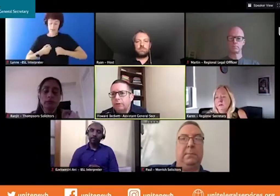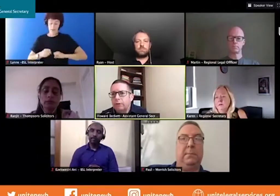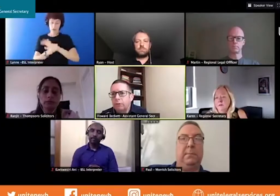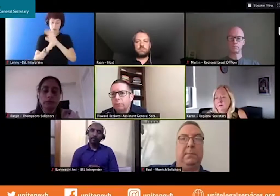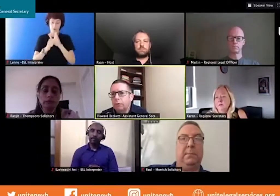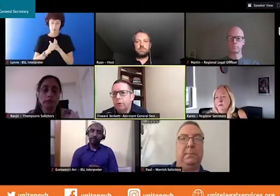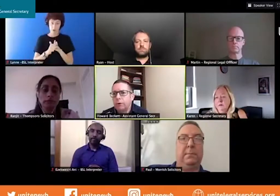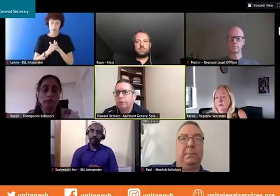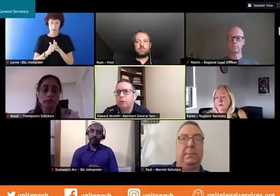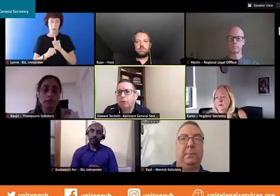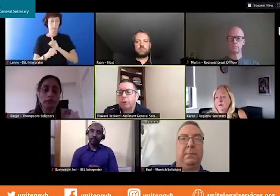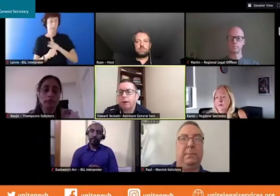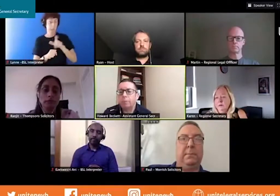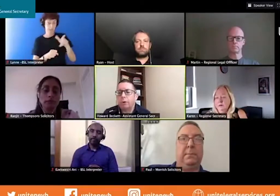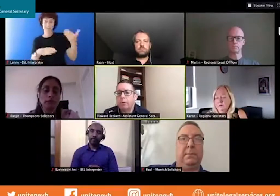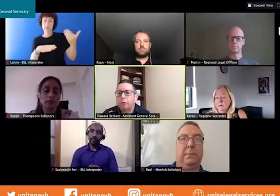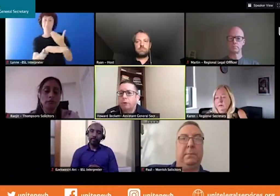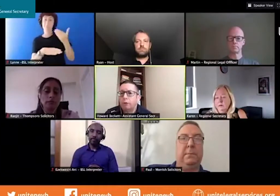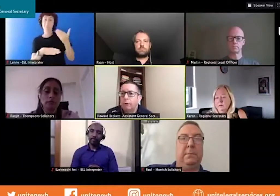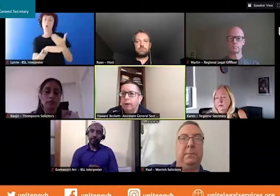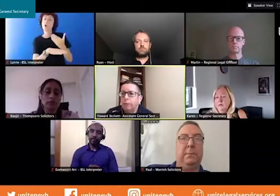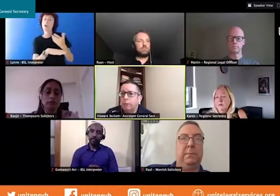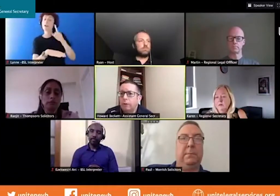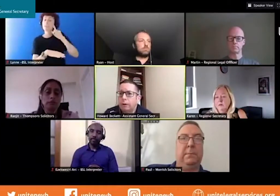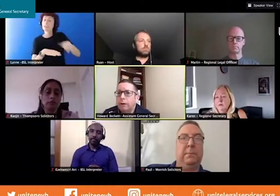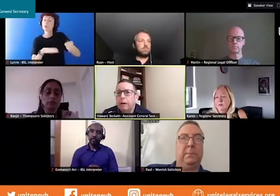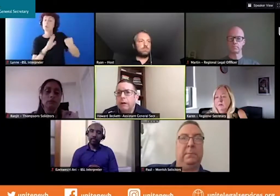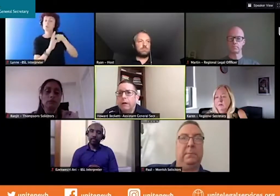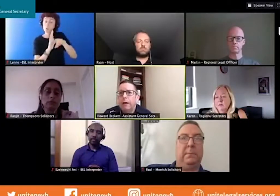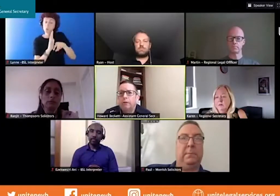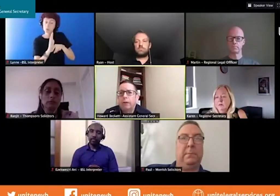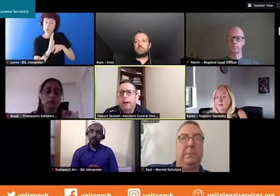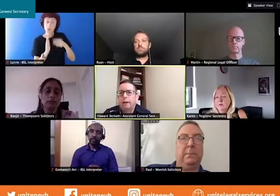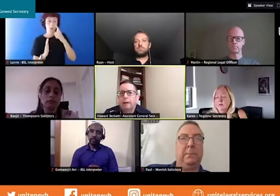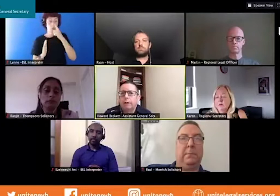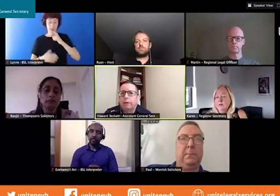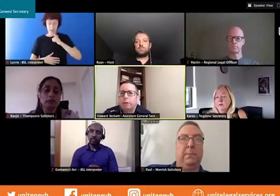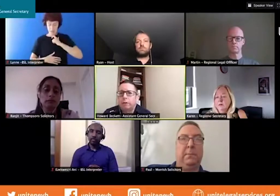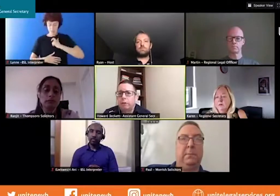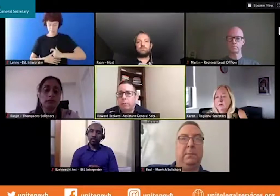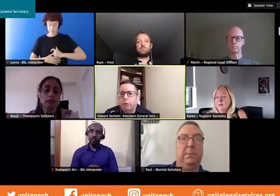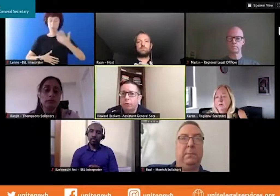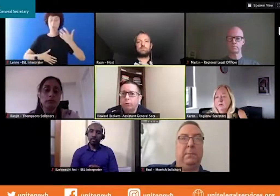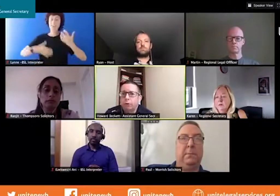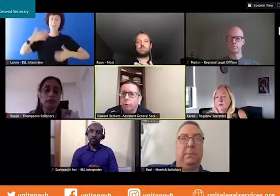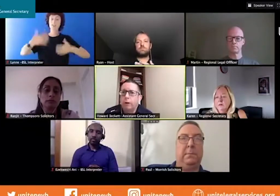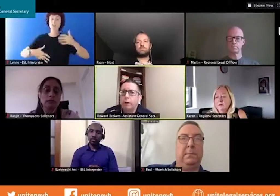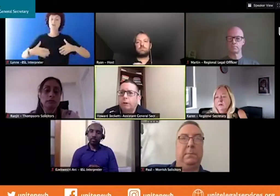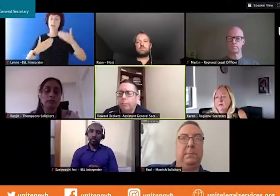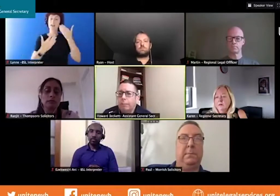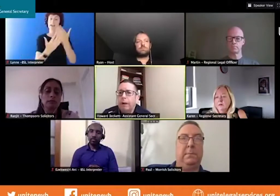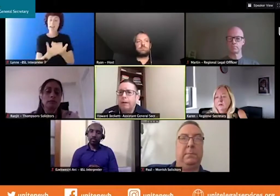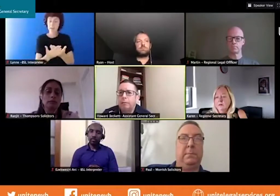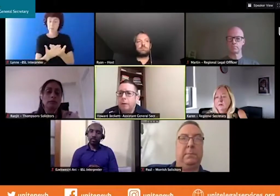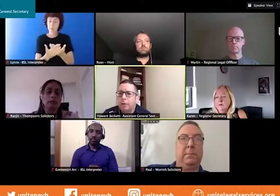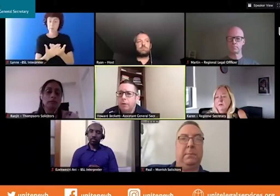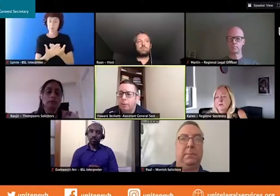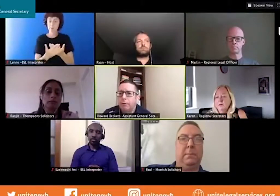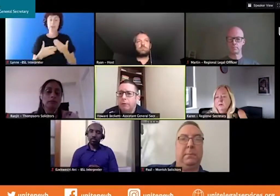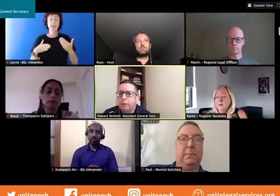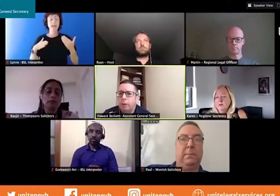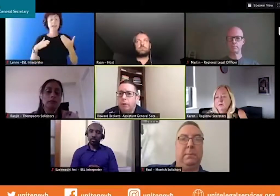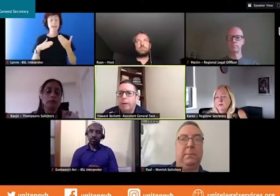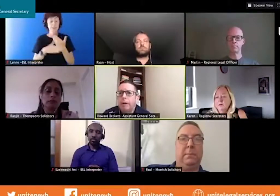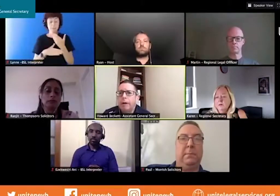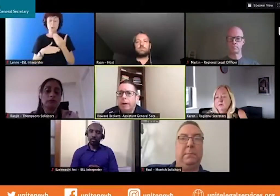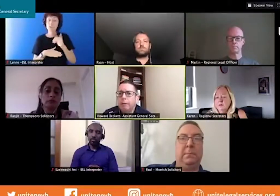negligence of your employer, then of course you have a personal injury claim to take. The reality of this is that employers will be placing people at risk. They